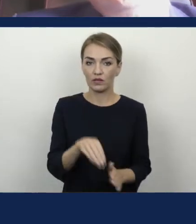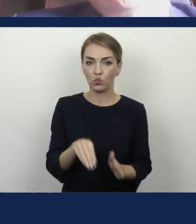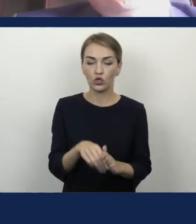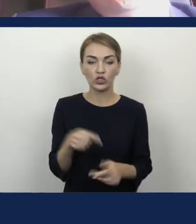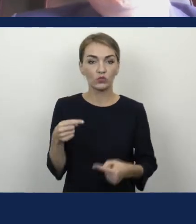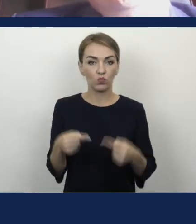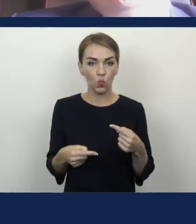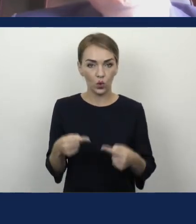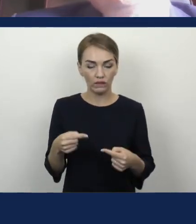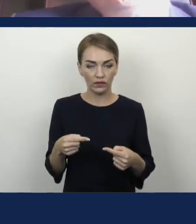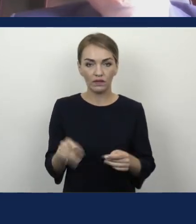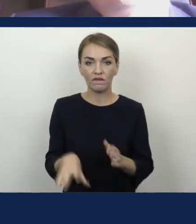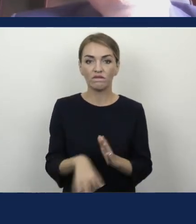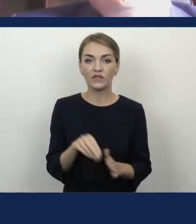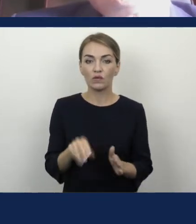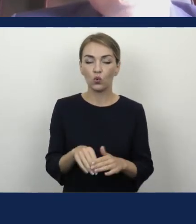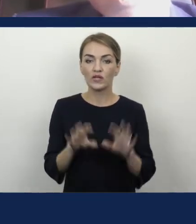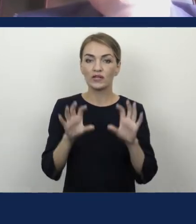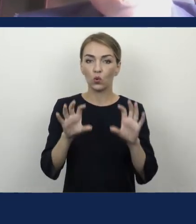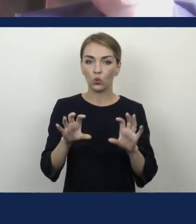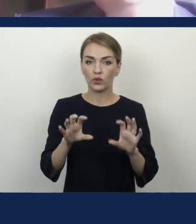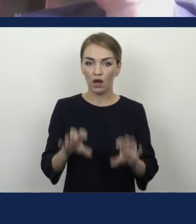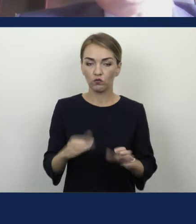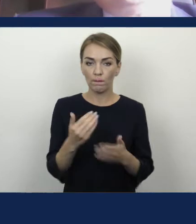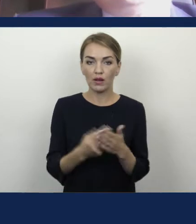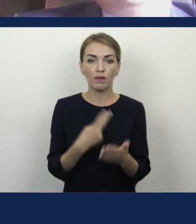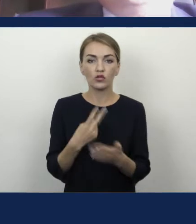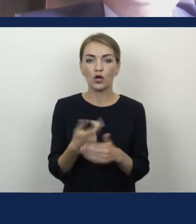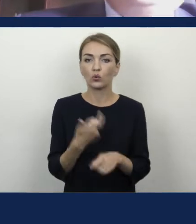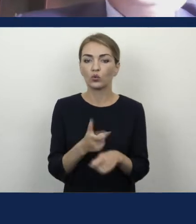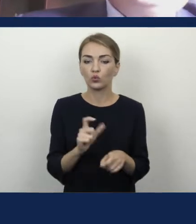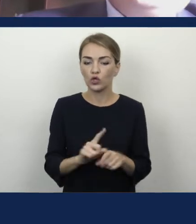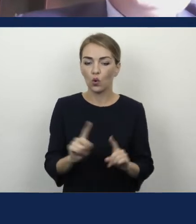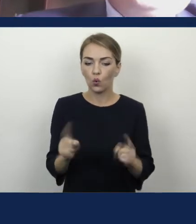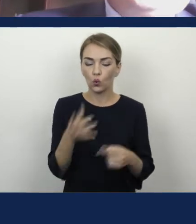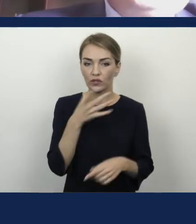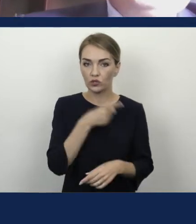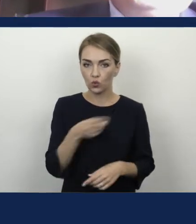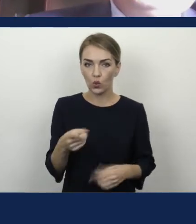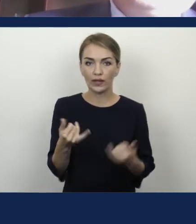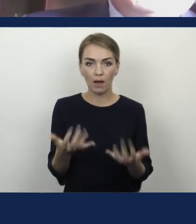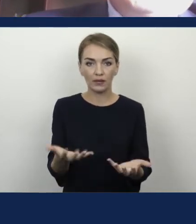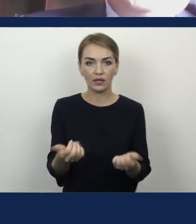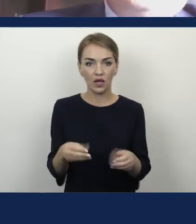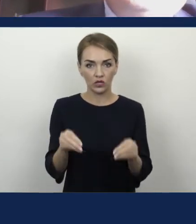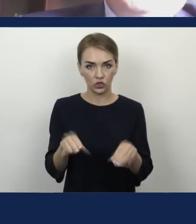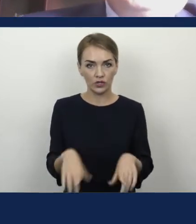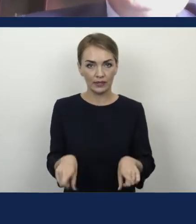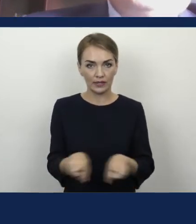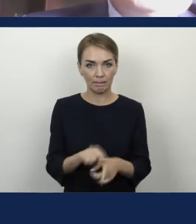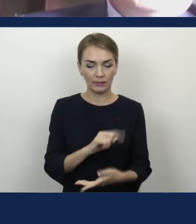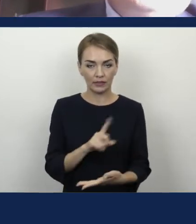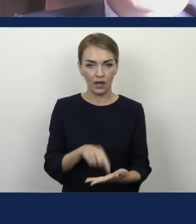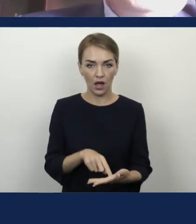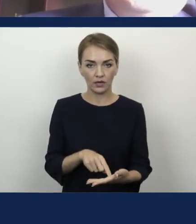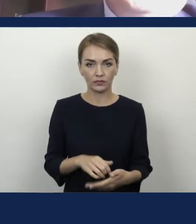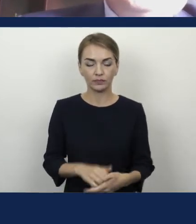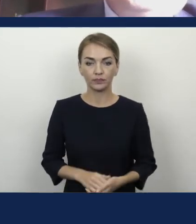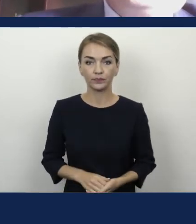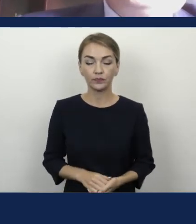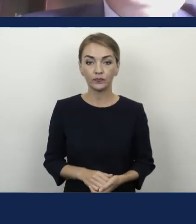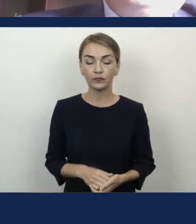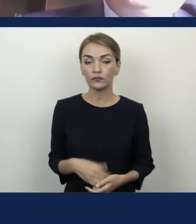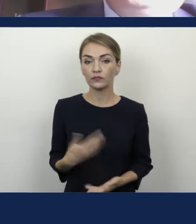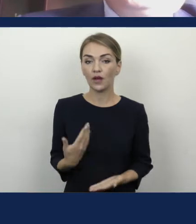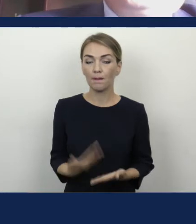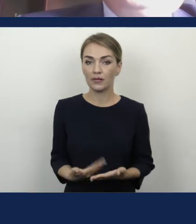laws prescribe very short periods to issue a decision upon the matter. For example,